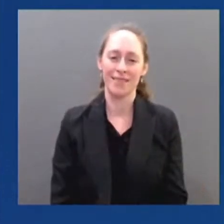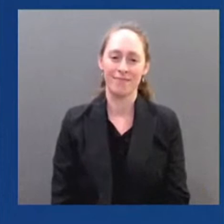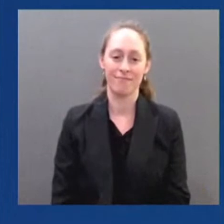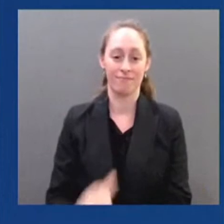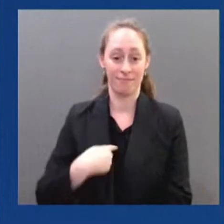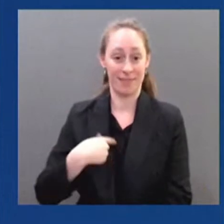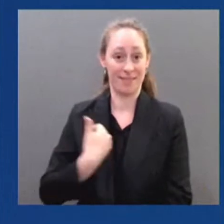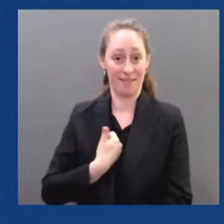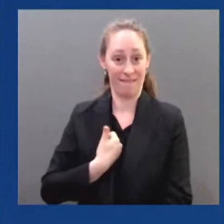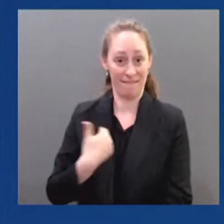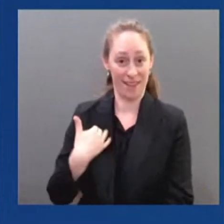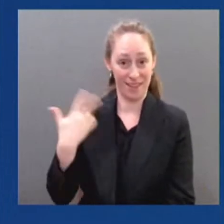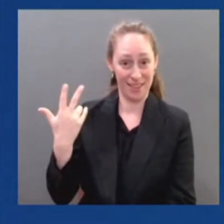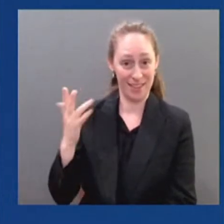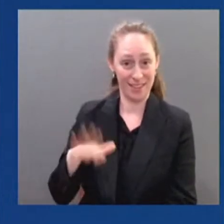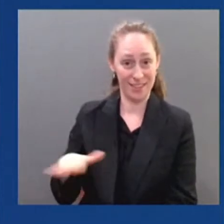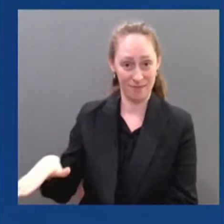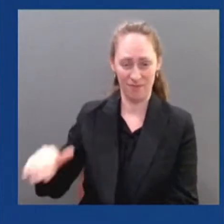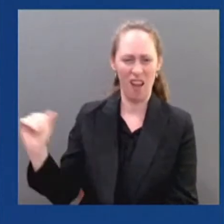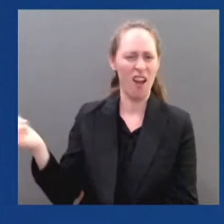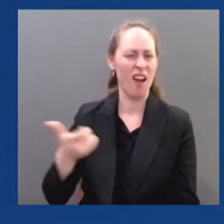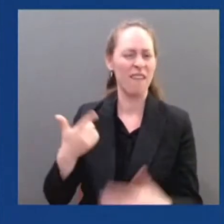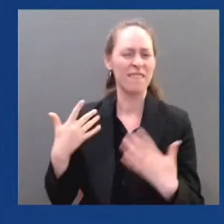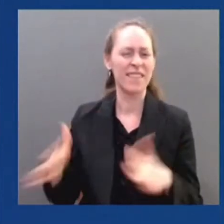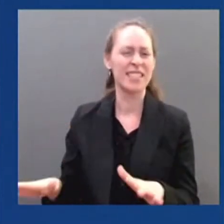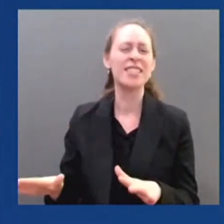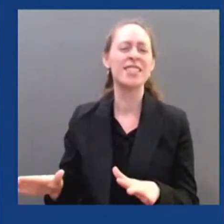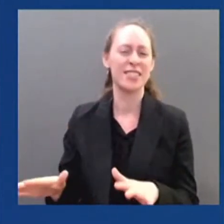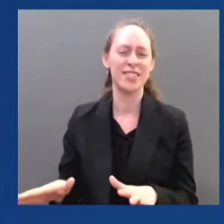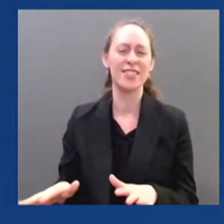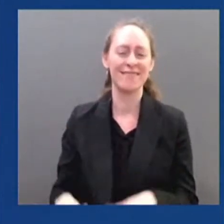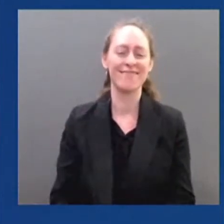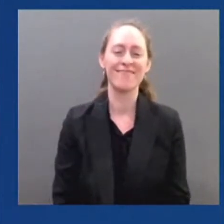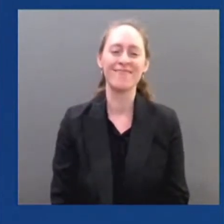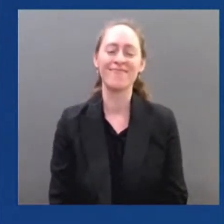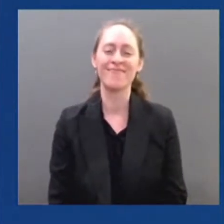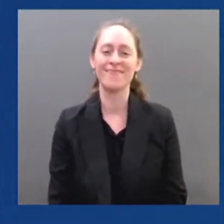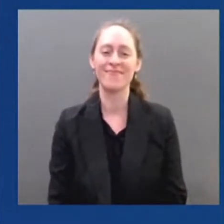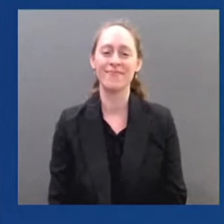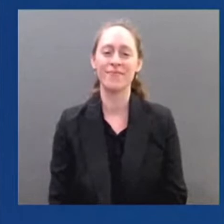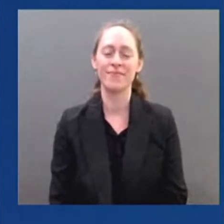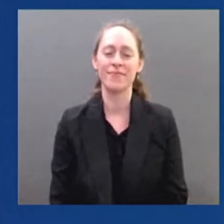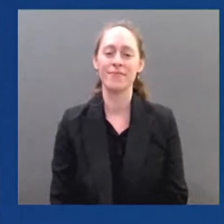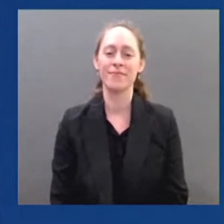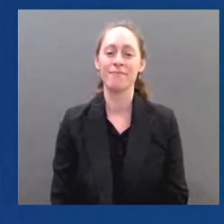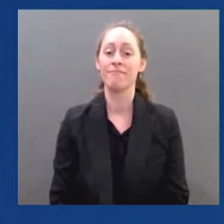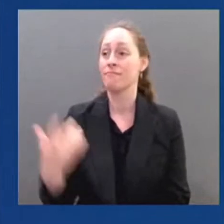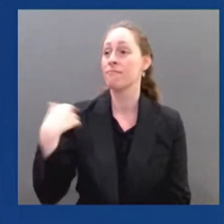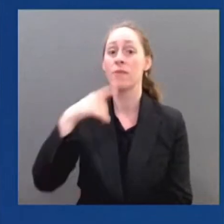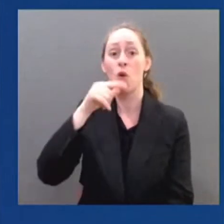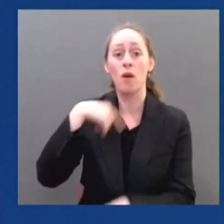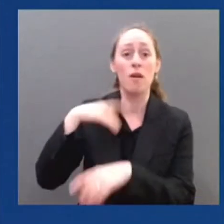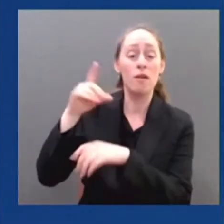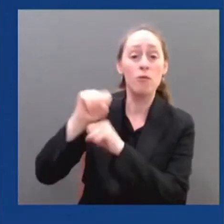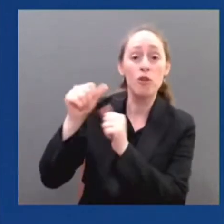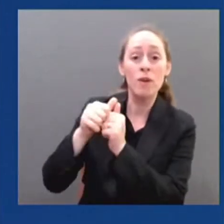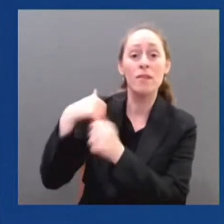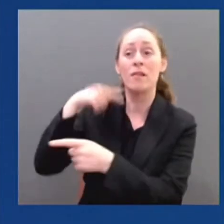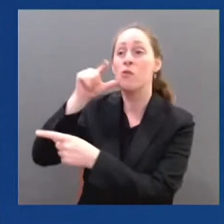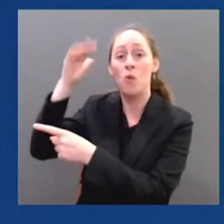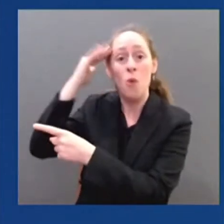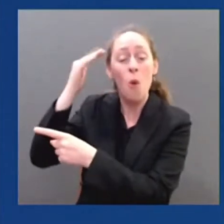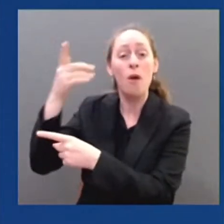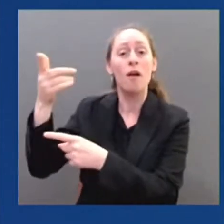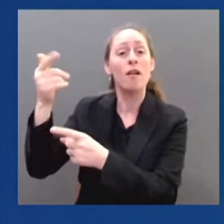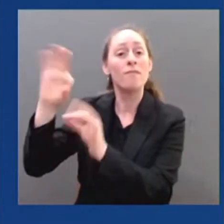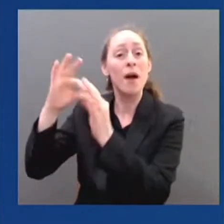every physician I know, including and particularly pediatricians, have all vaccinated their eligible